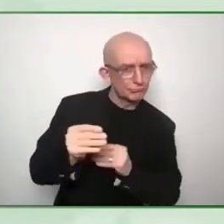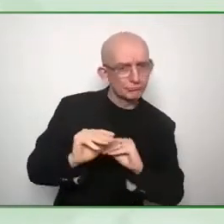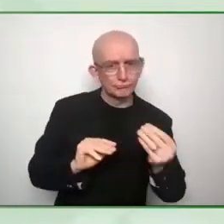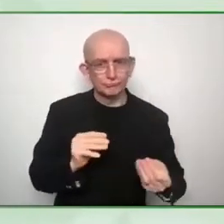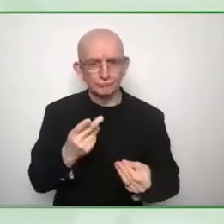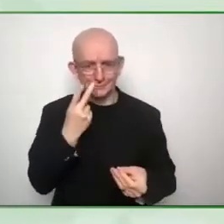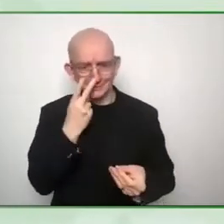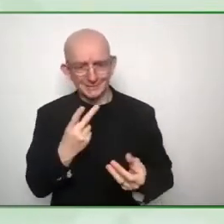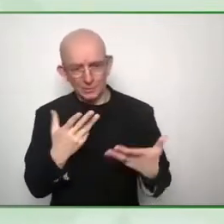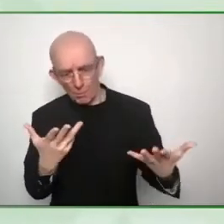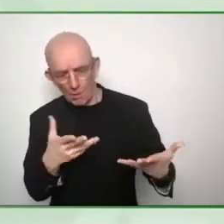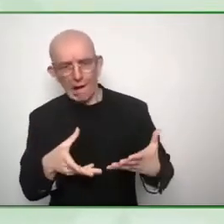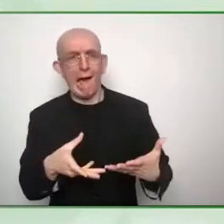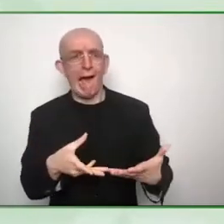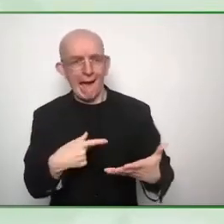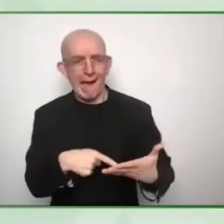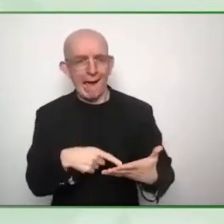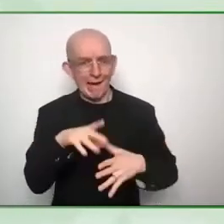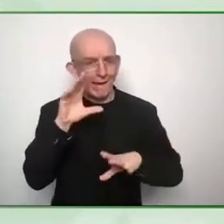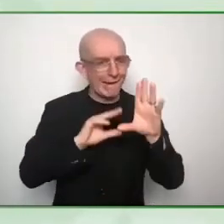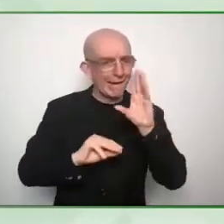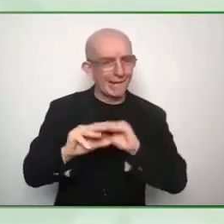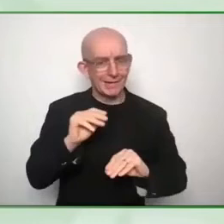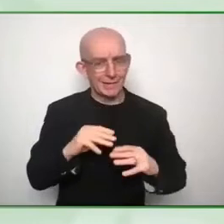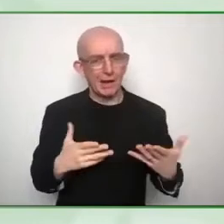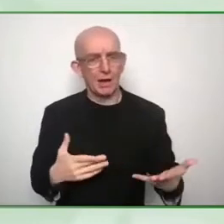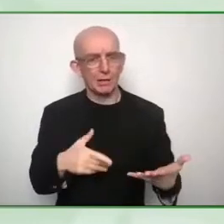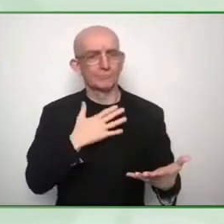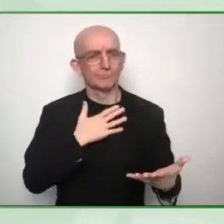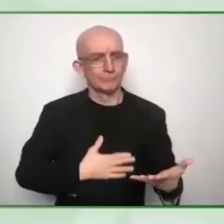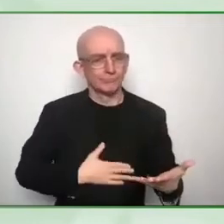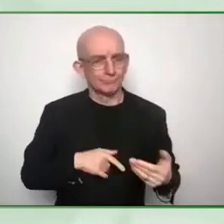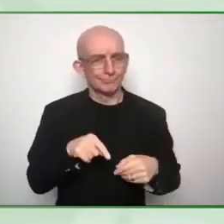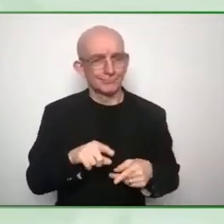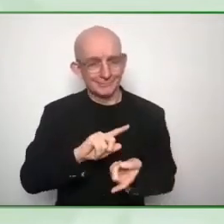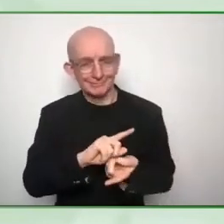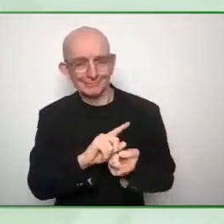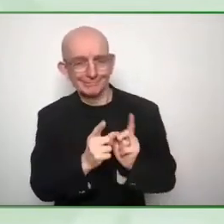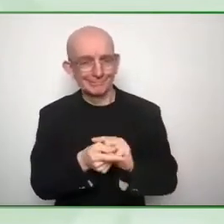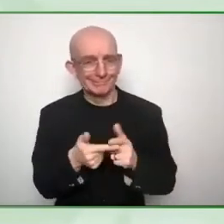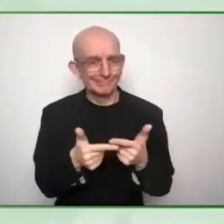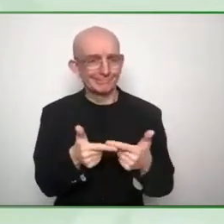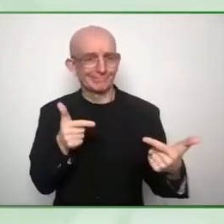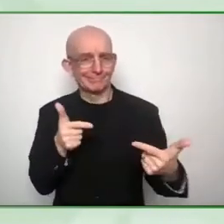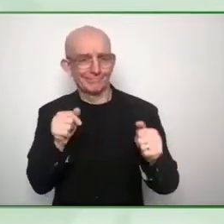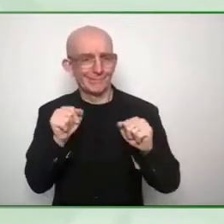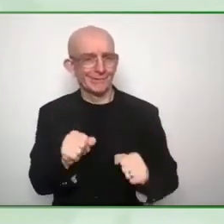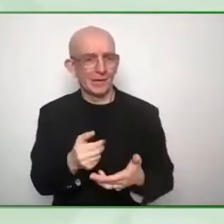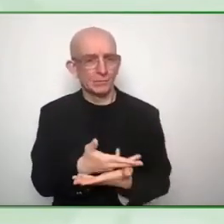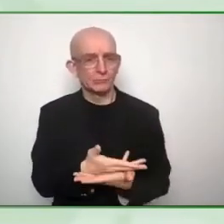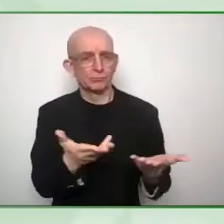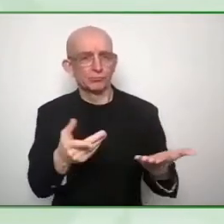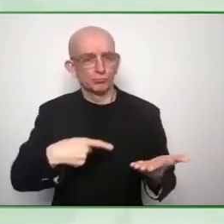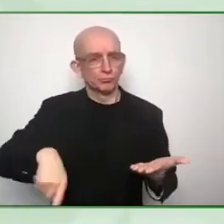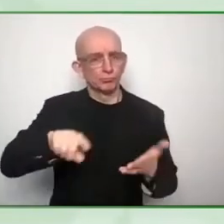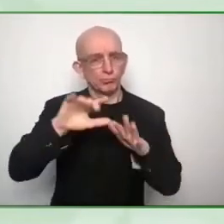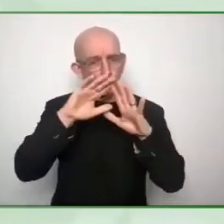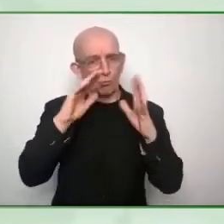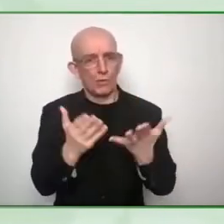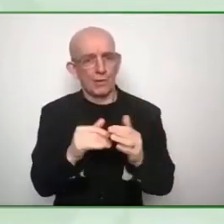could partner with people to be able to share your assistive technology through the virtual lab. Yeah. And then the final area that I'll